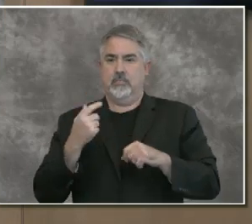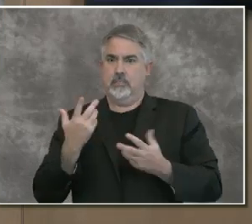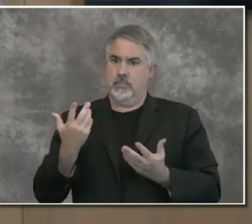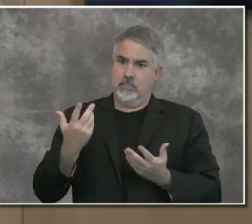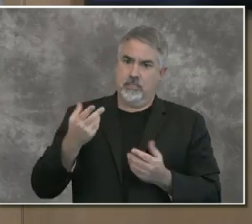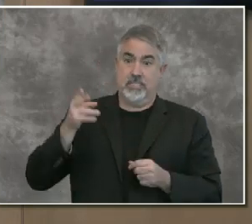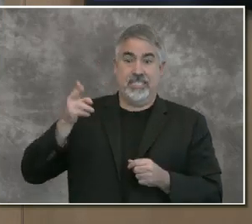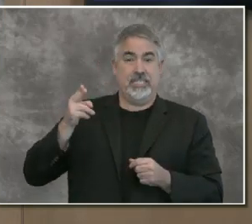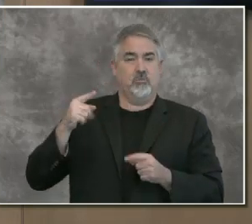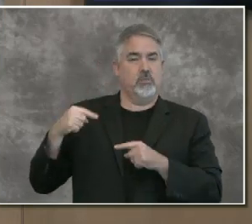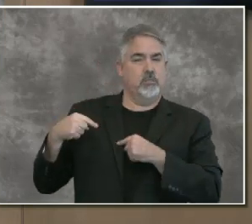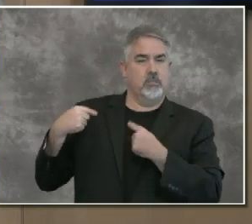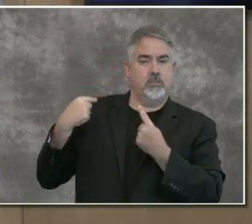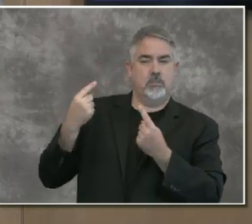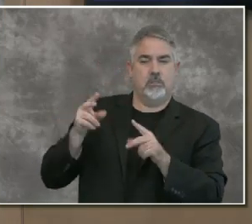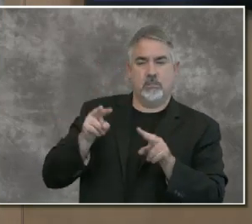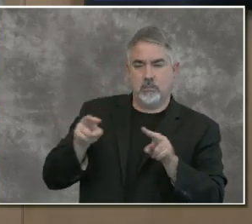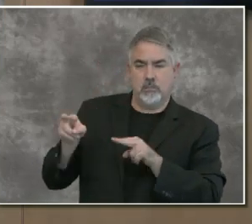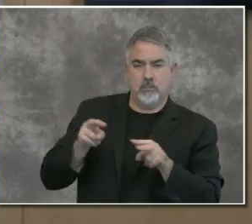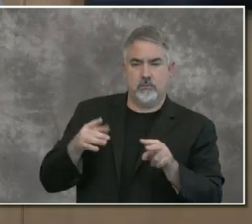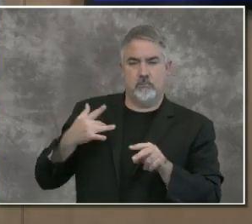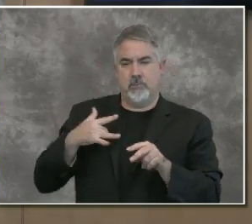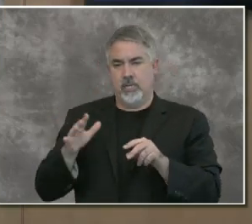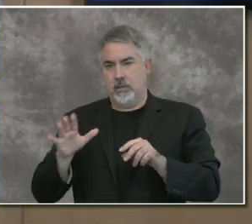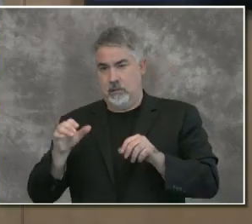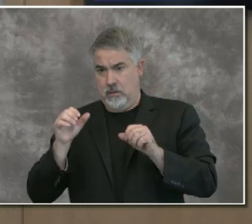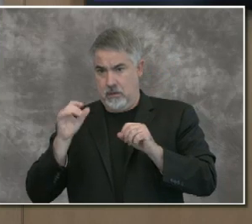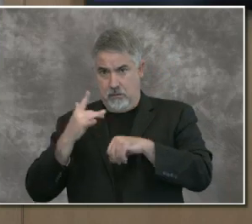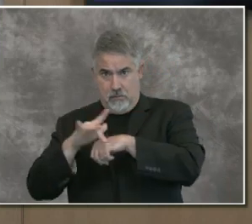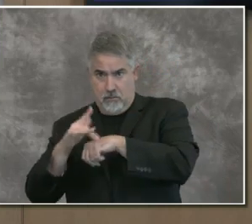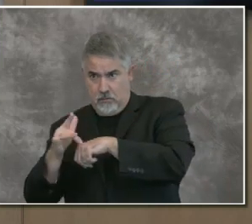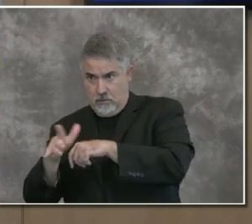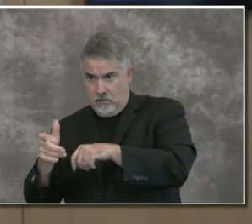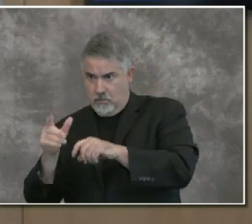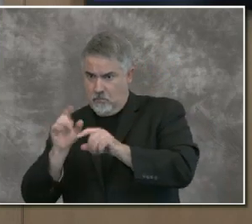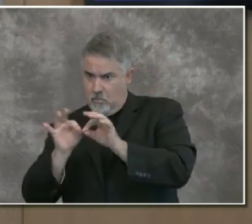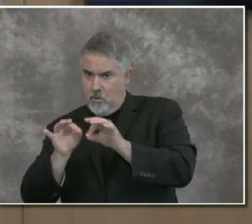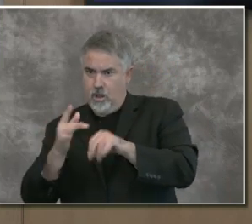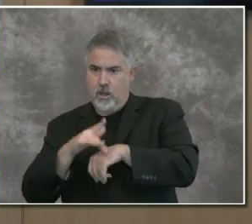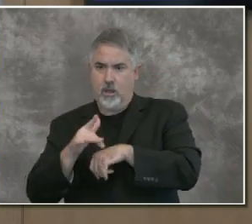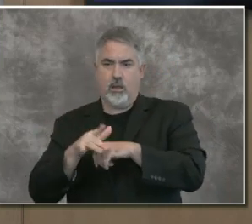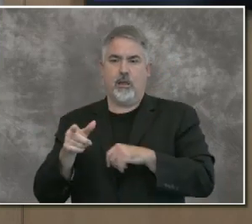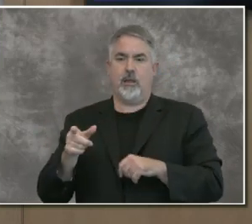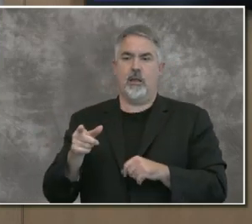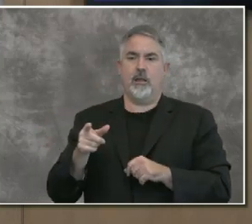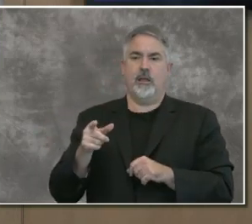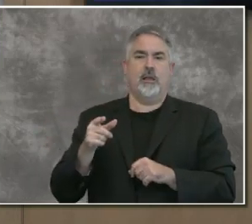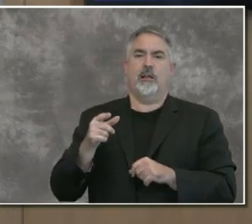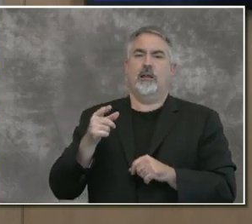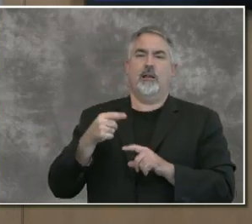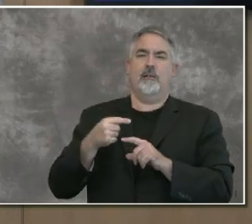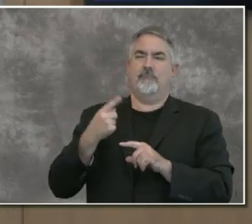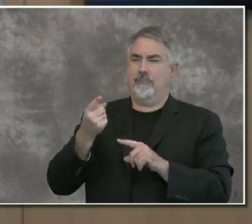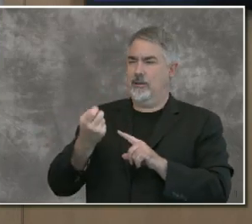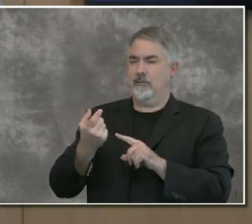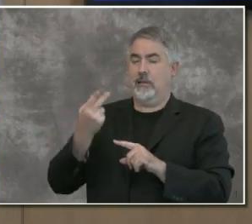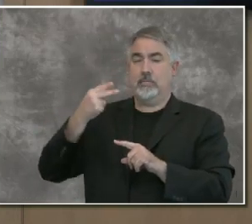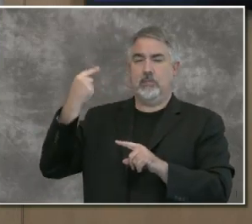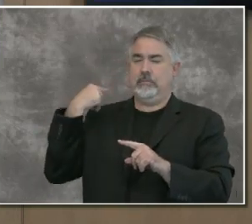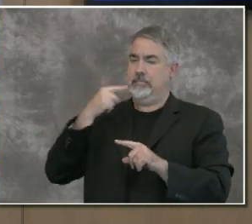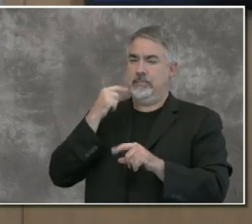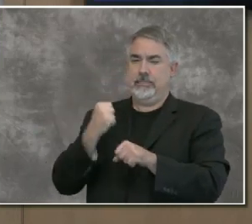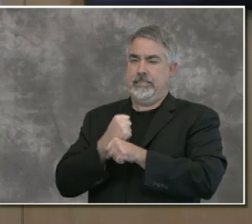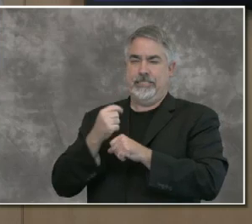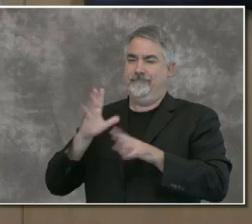at the historical average of occupancy. We believe we're in a much better position because a lot of the actions and steps that have been taken. And so the